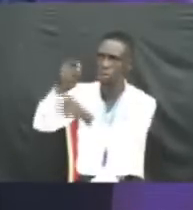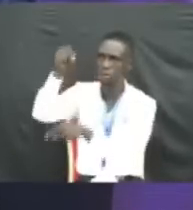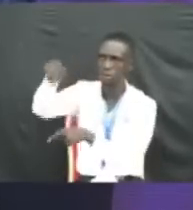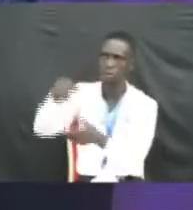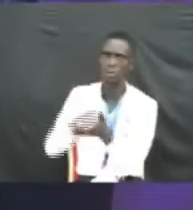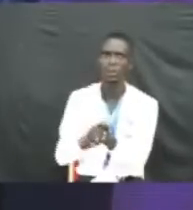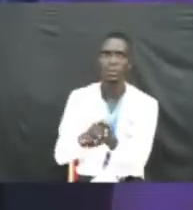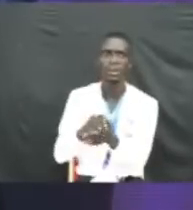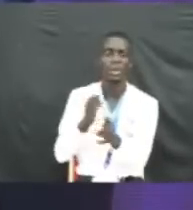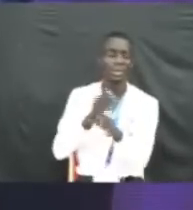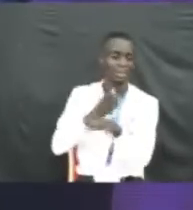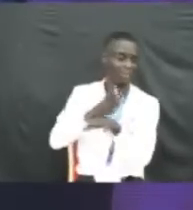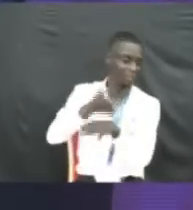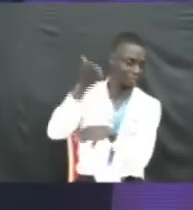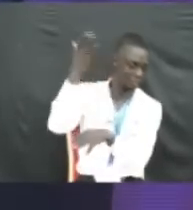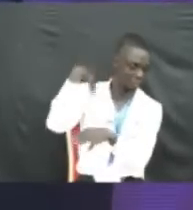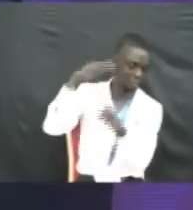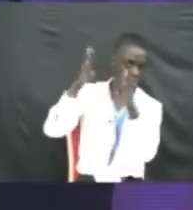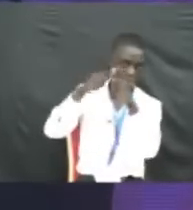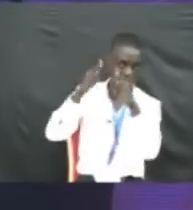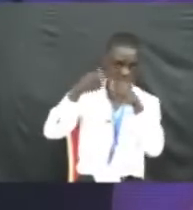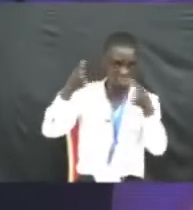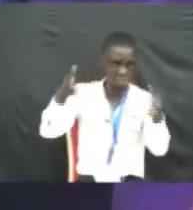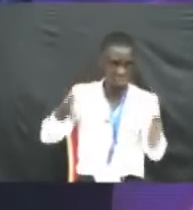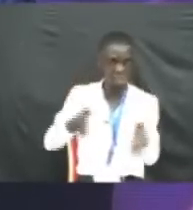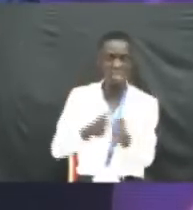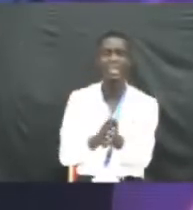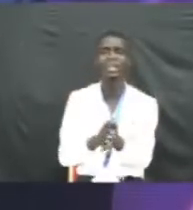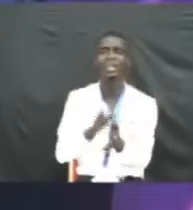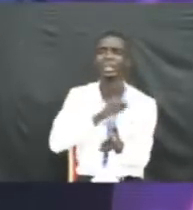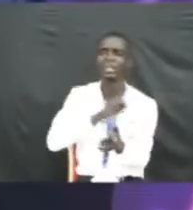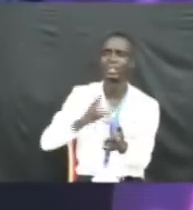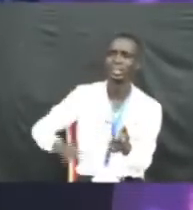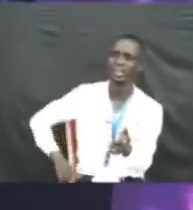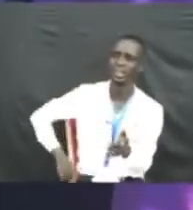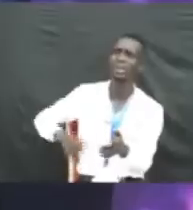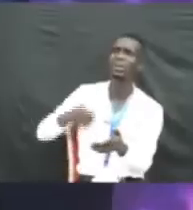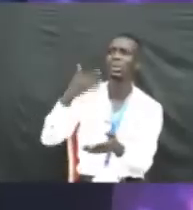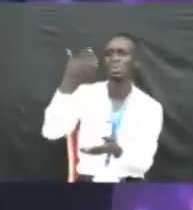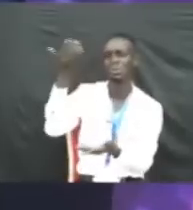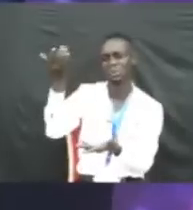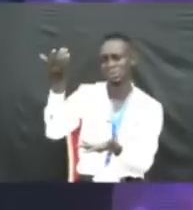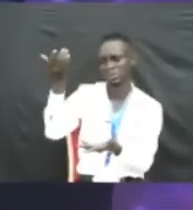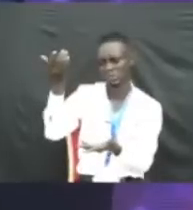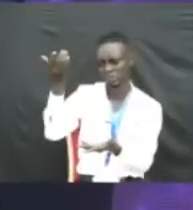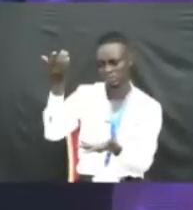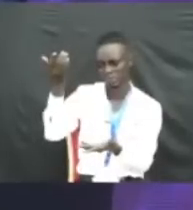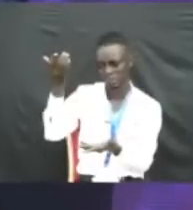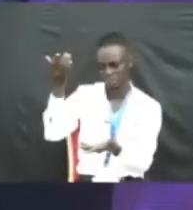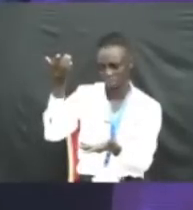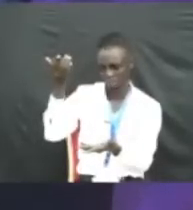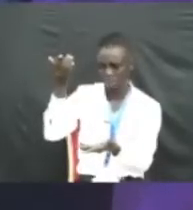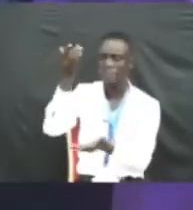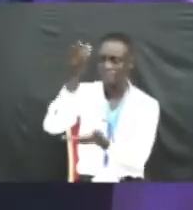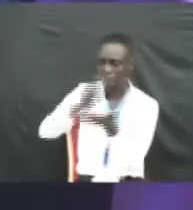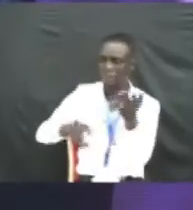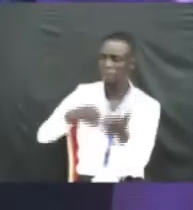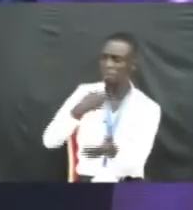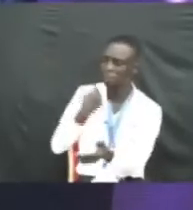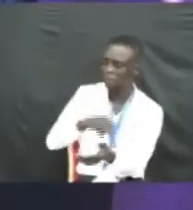Since the last council meeting, brothers, the Lord has called home some of our ministers and wives